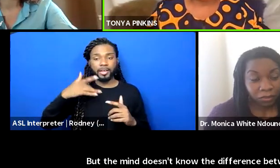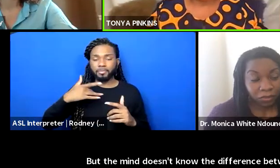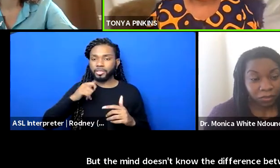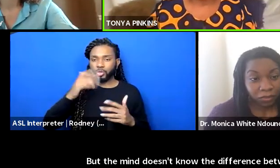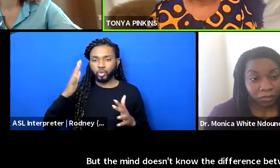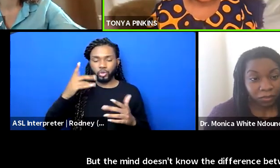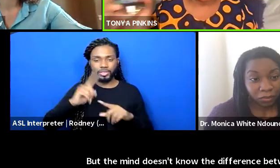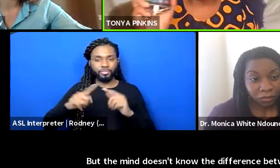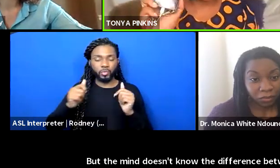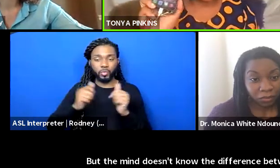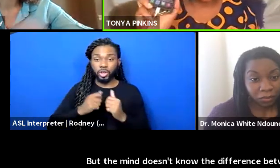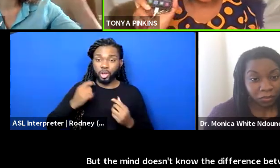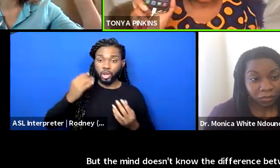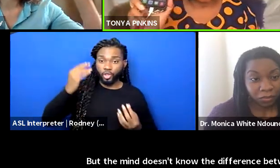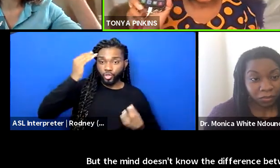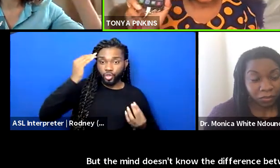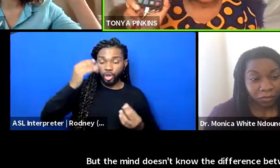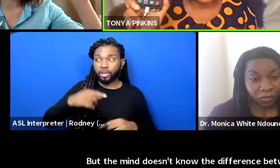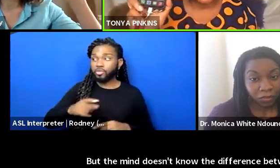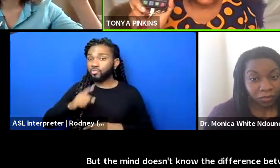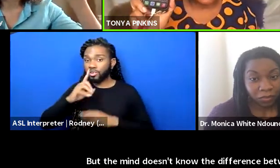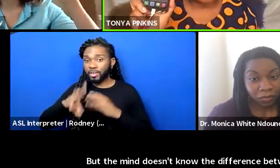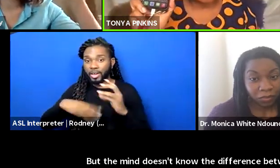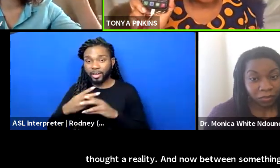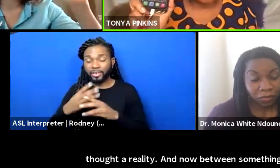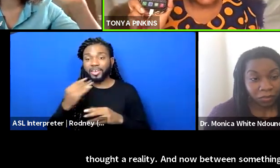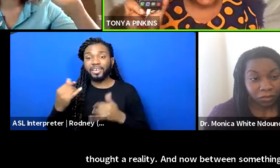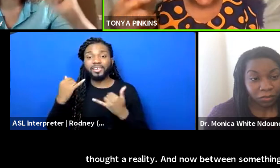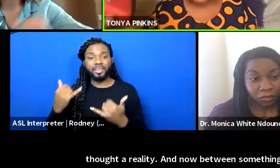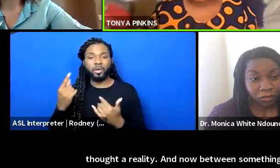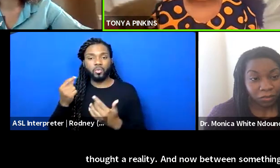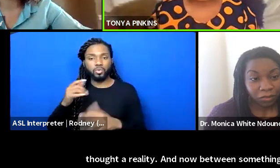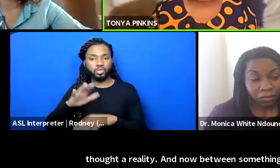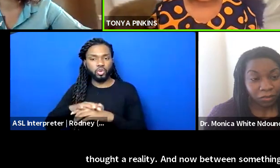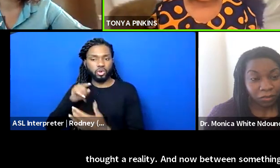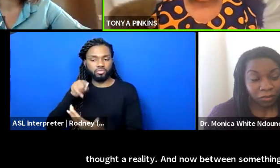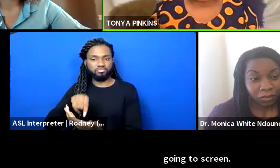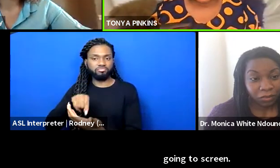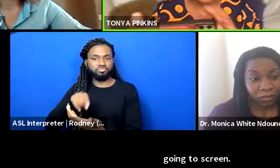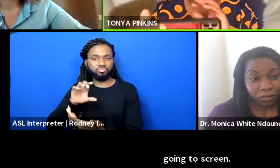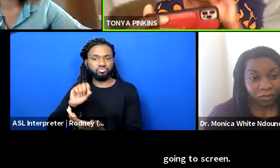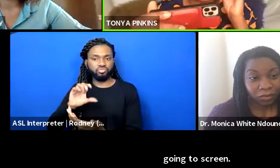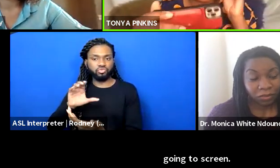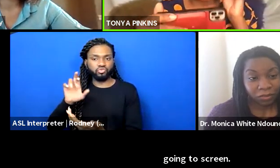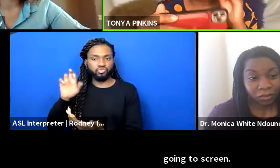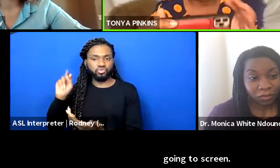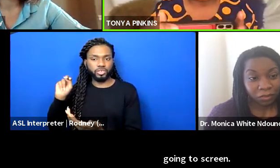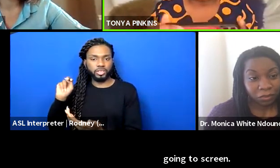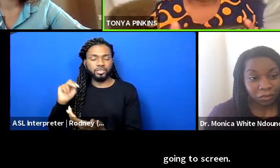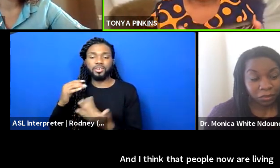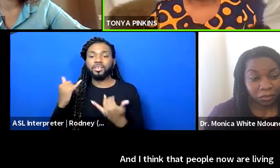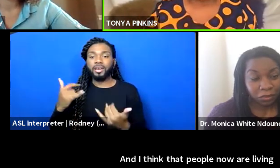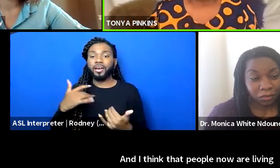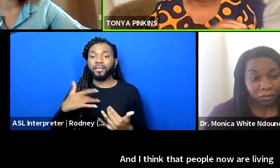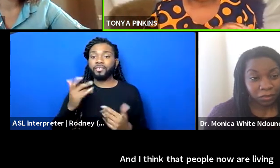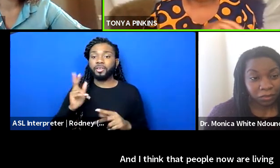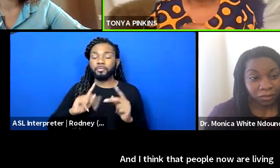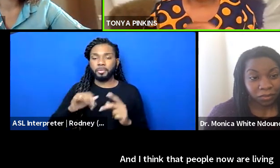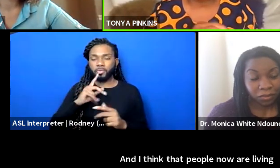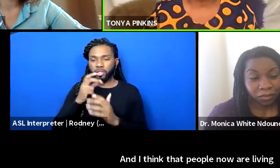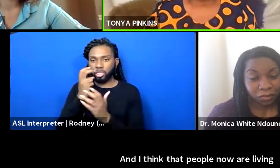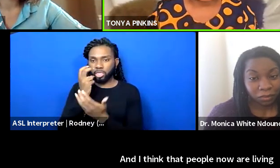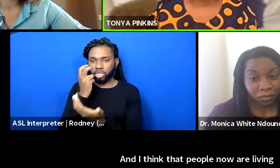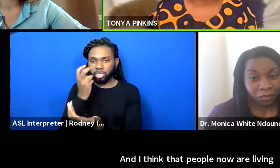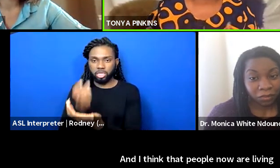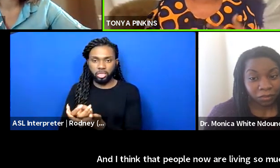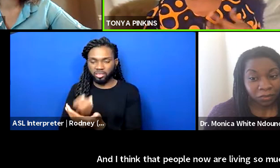reality, and now between something that's in a screen. And I think that people now are living so much in screens with